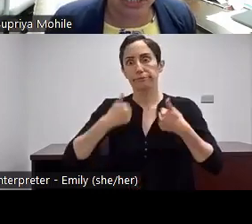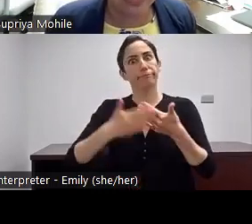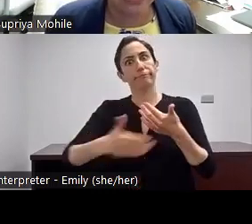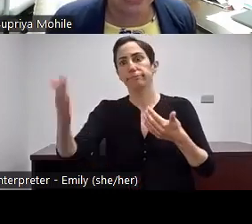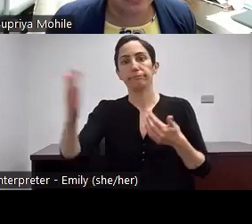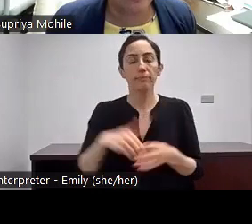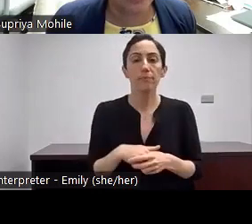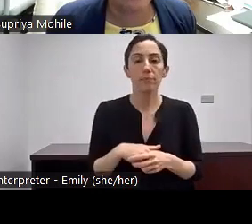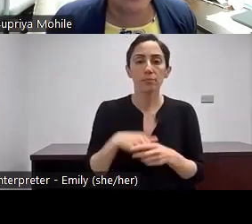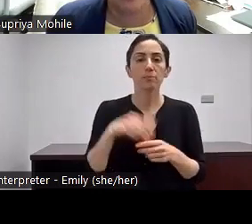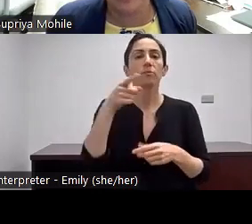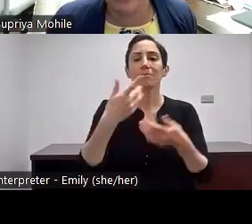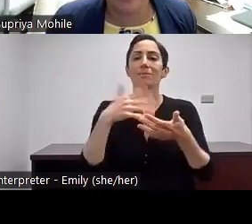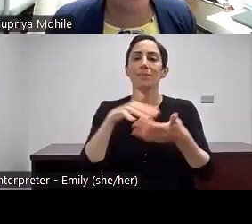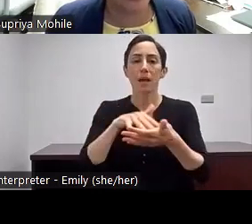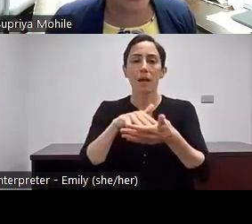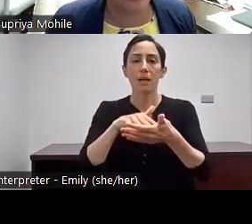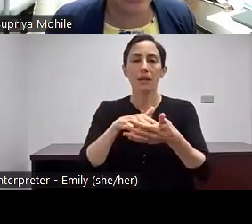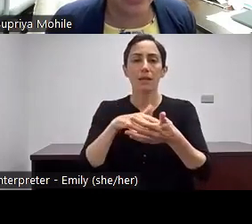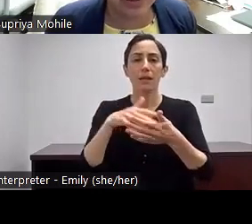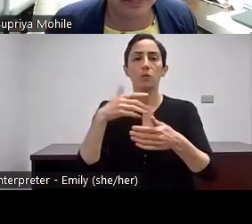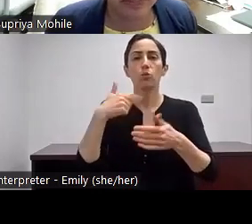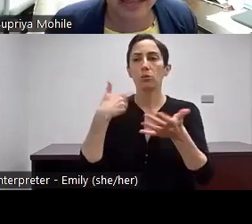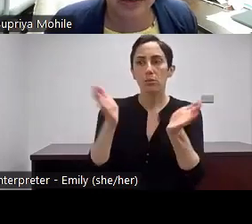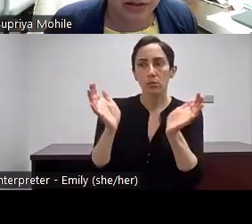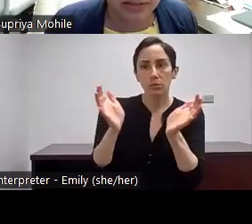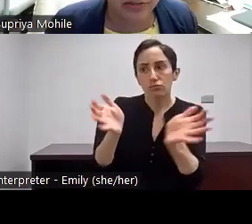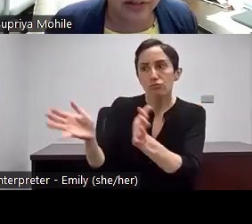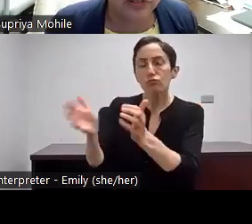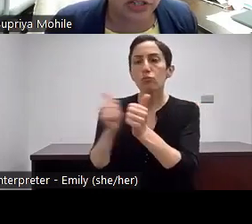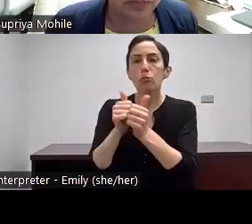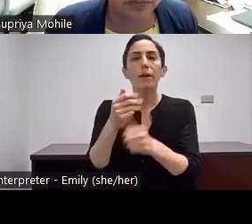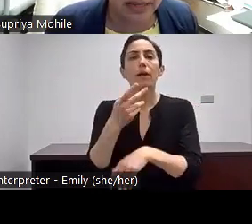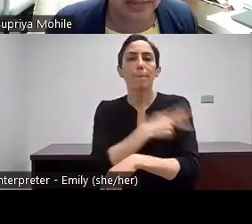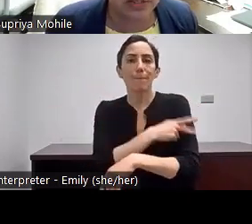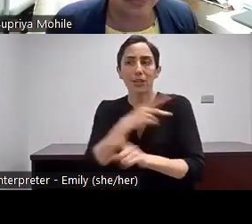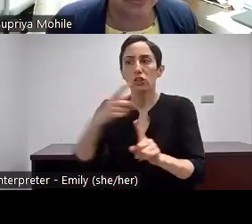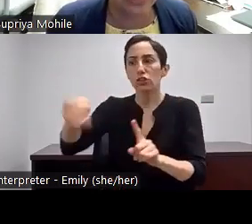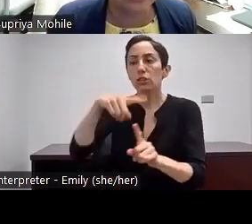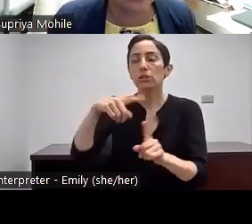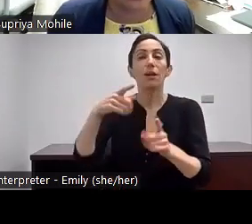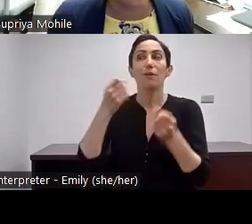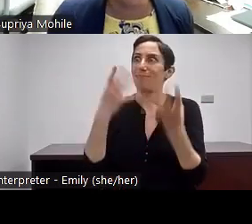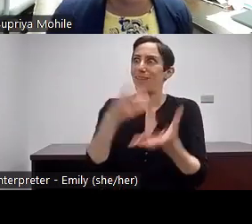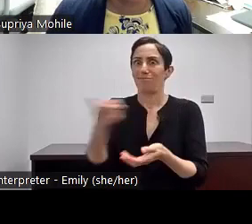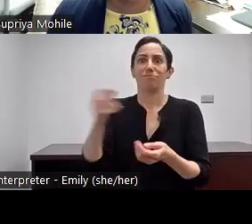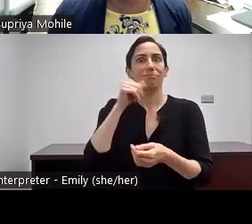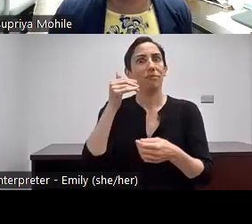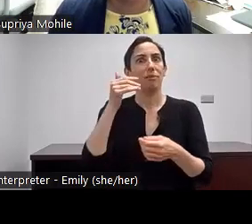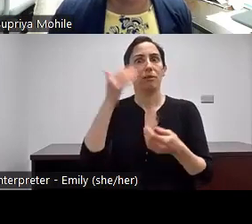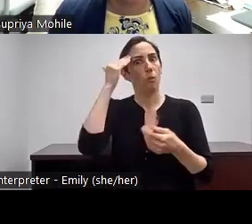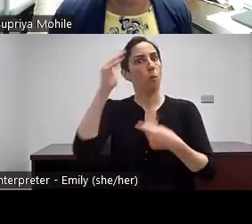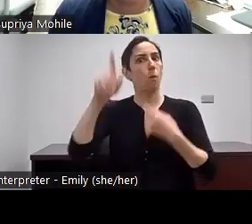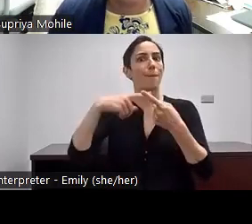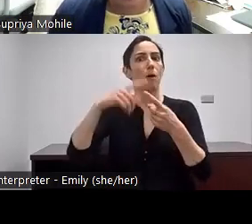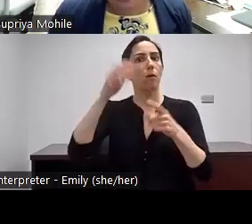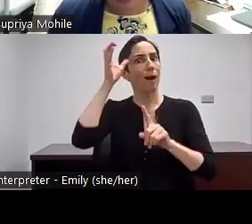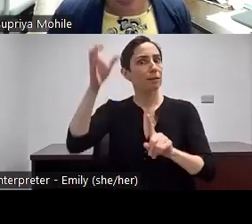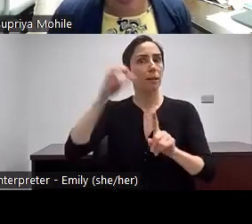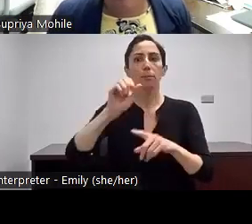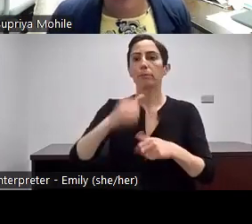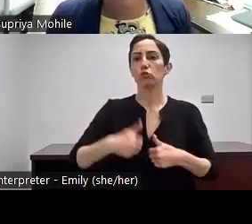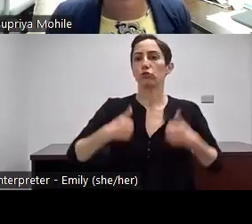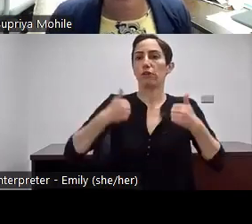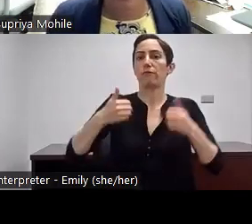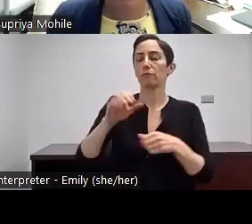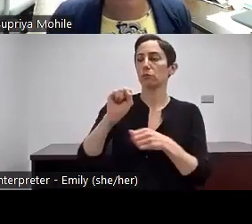to patients, and many said they didn't even know there was a thing called survivorship meetings or plans. Other people said they received a